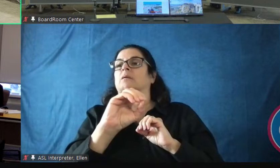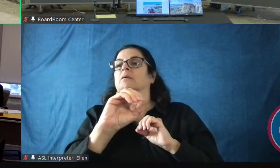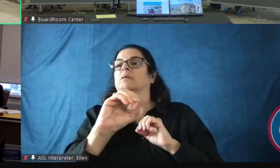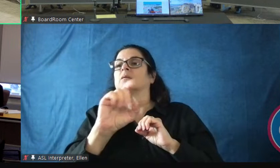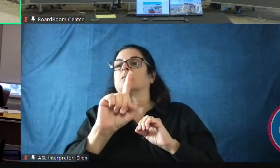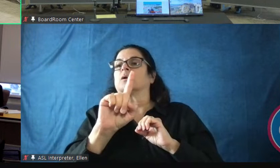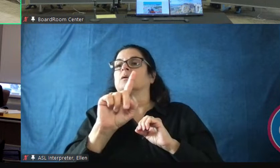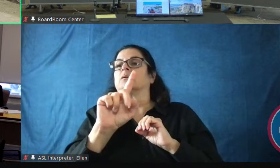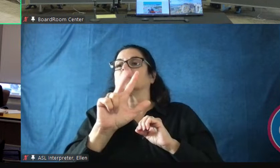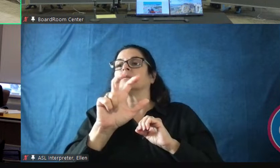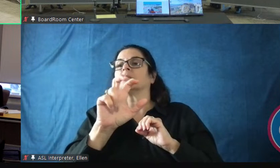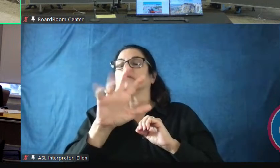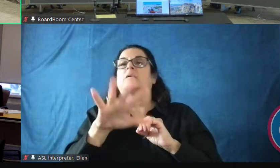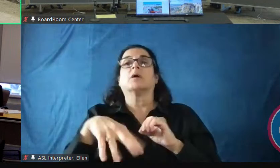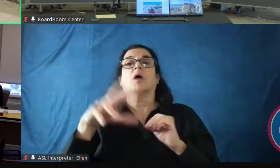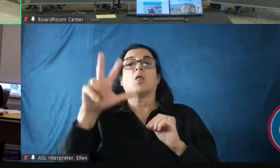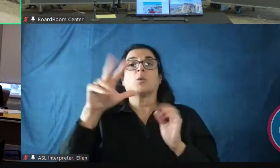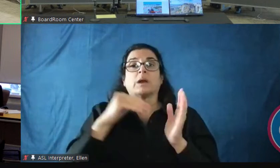L1357 in the amount of